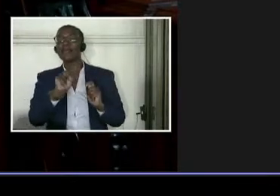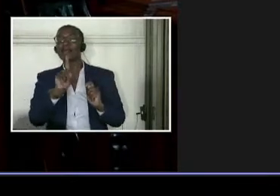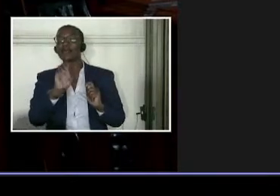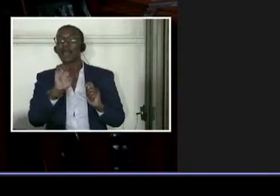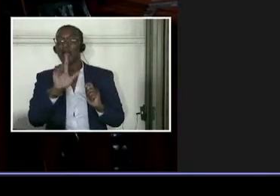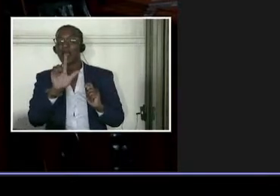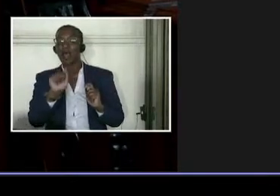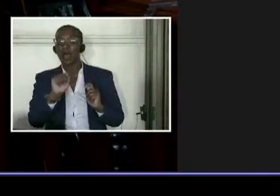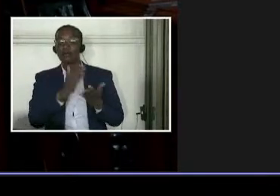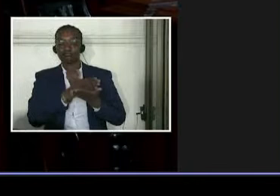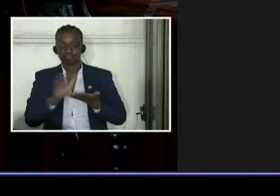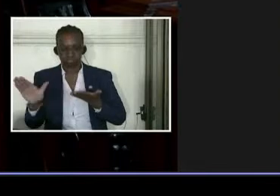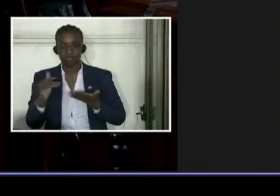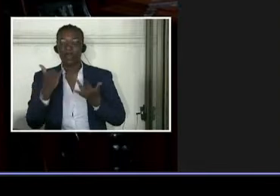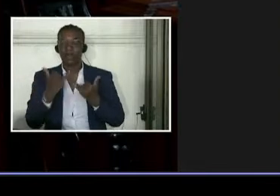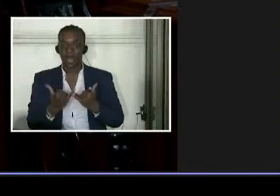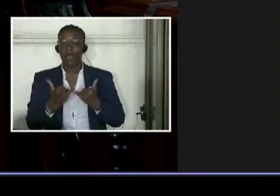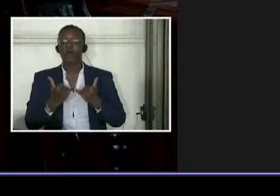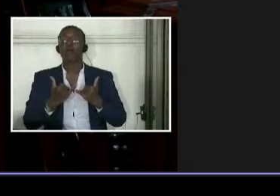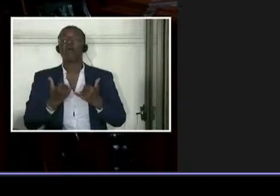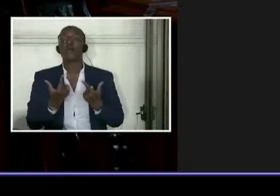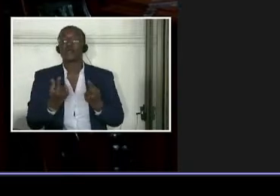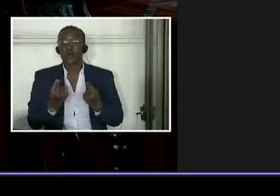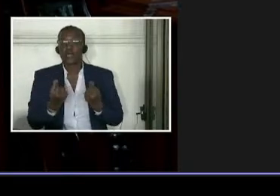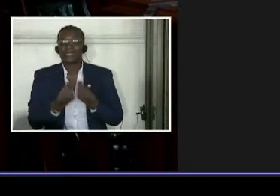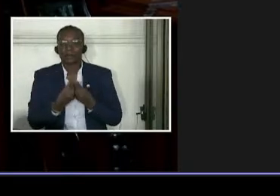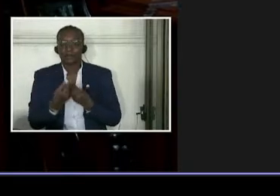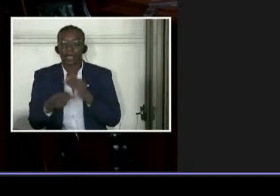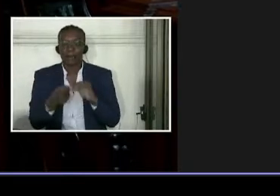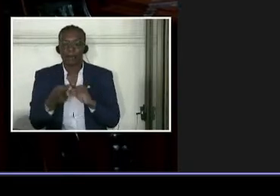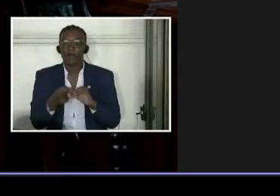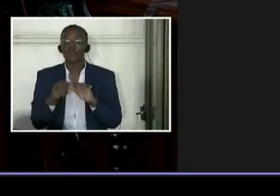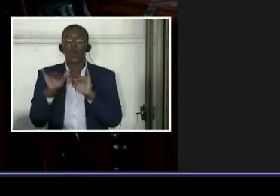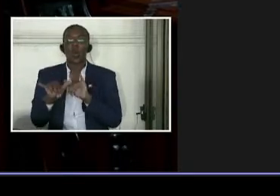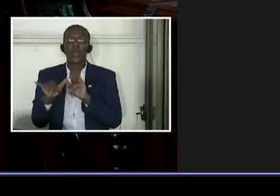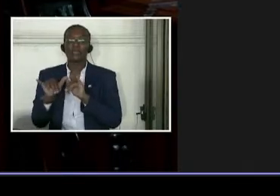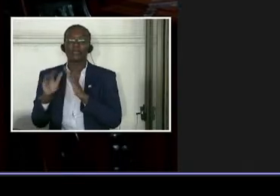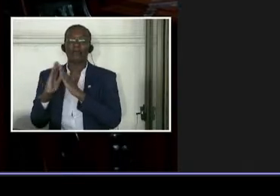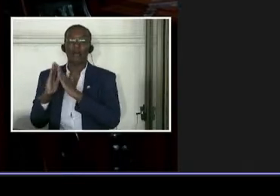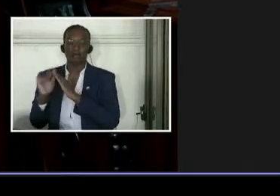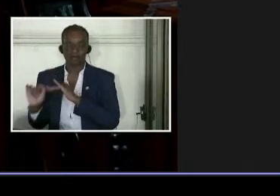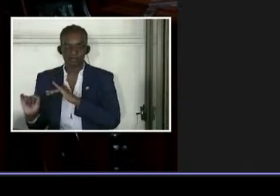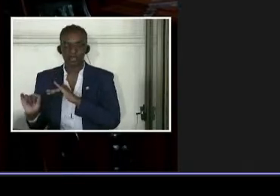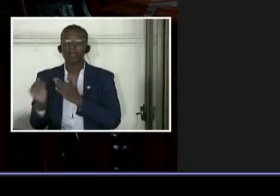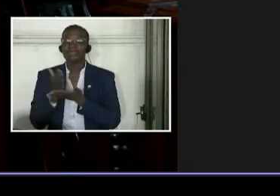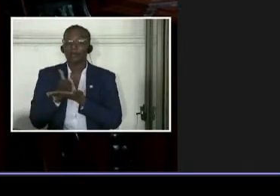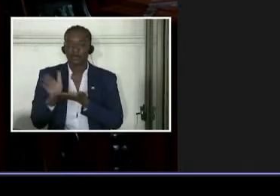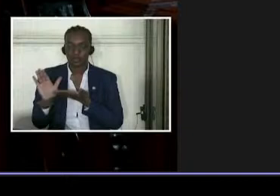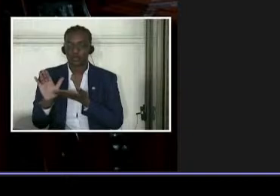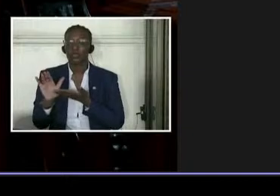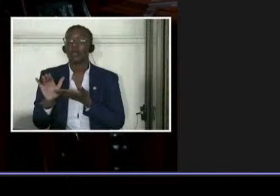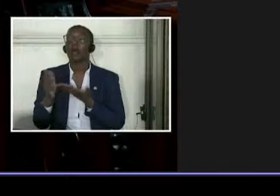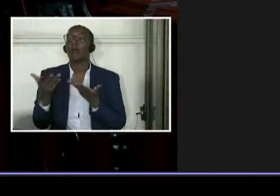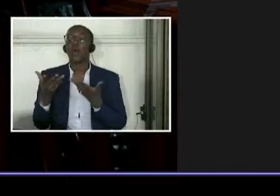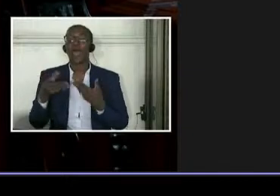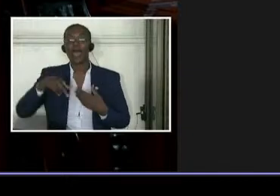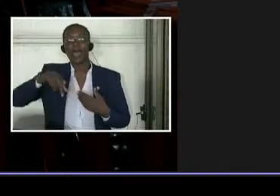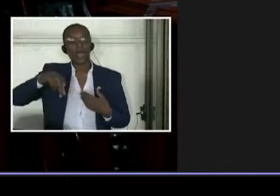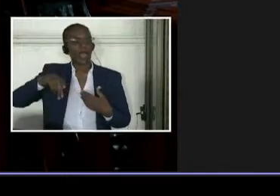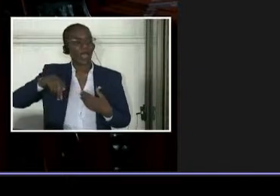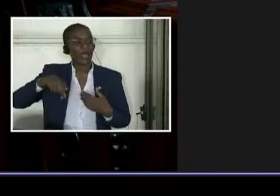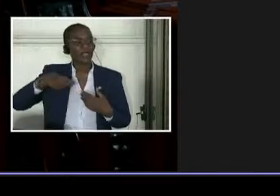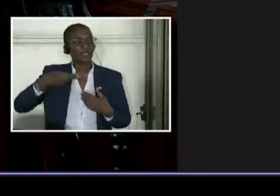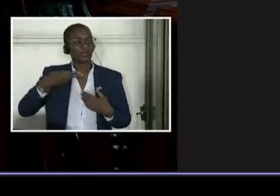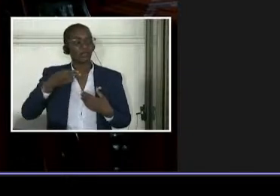must be specific. We are doing something now about Olindela. We are eradicating them in Isipingo. We will